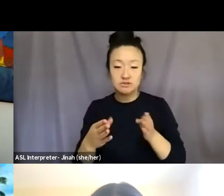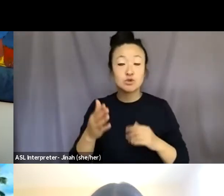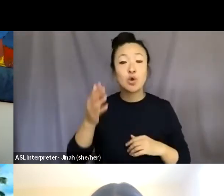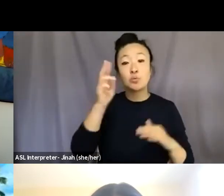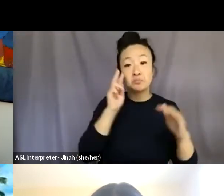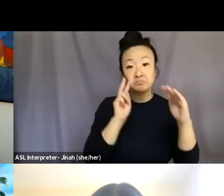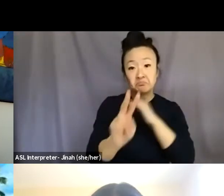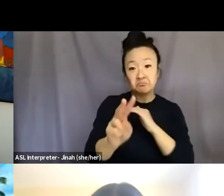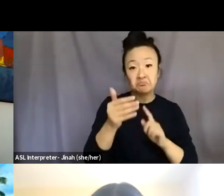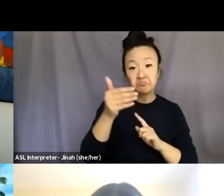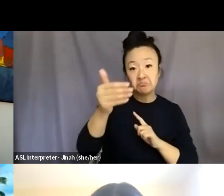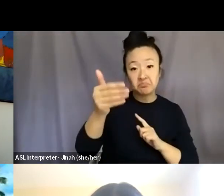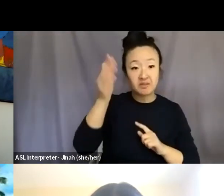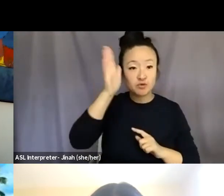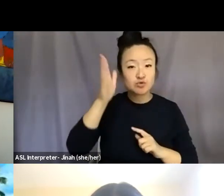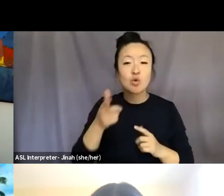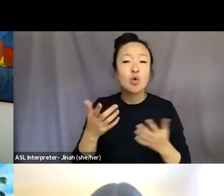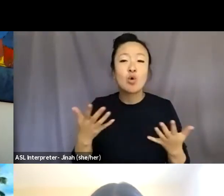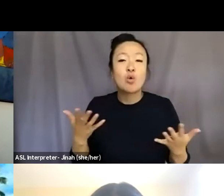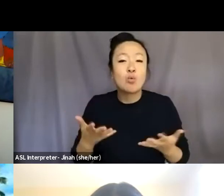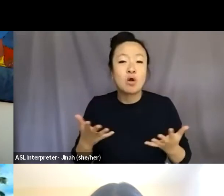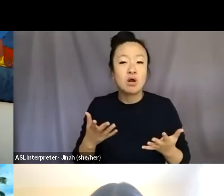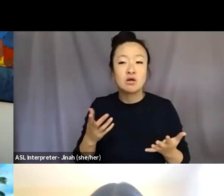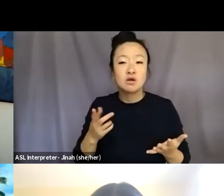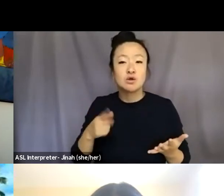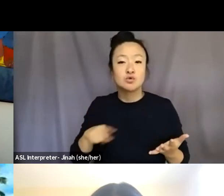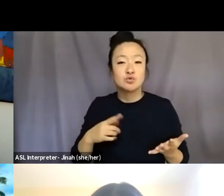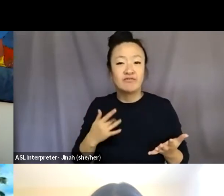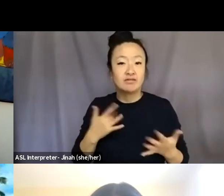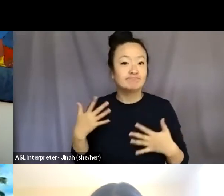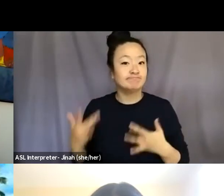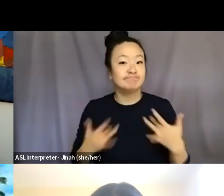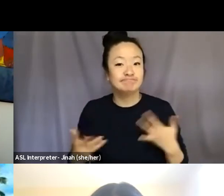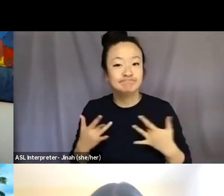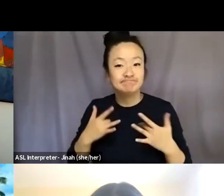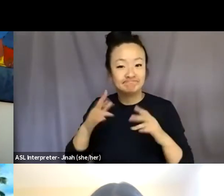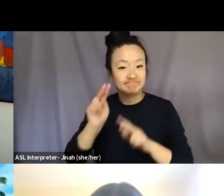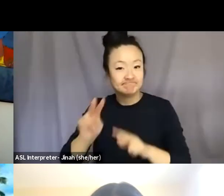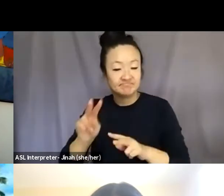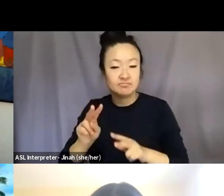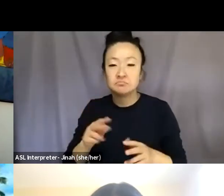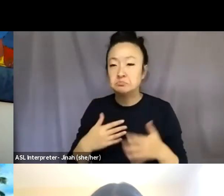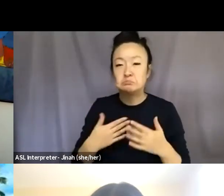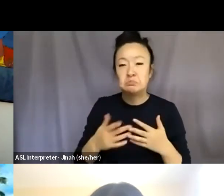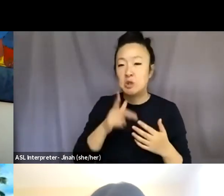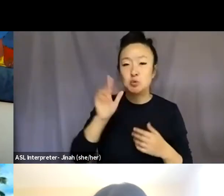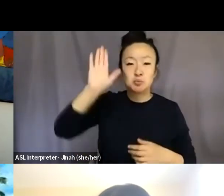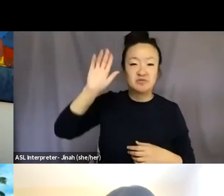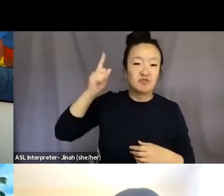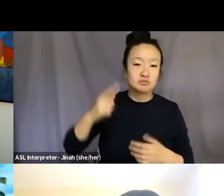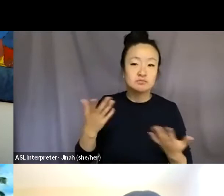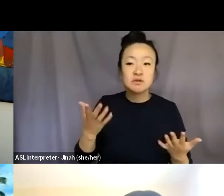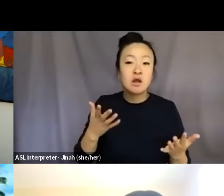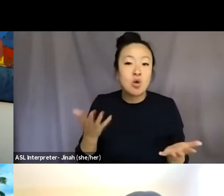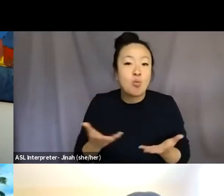forward. What's exciting you as we look forward? You can answer in any order you like. But what's exciting